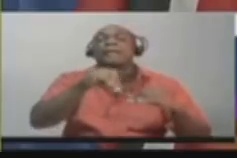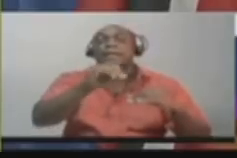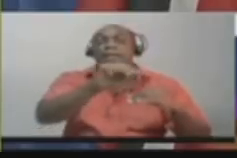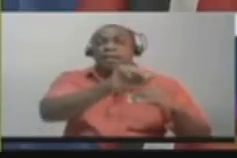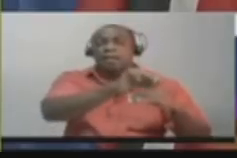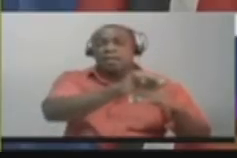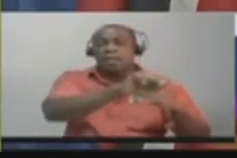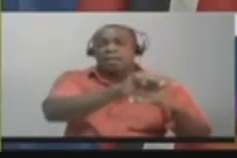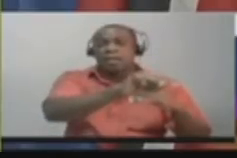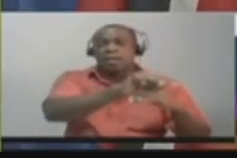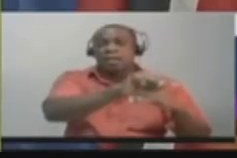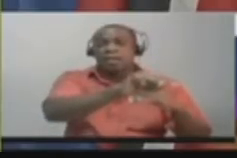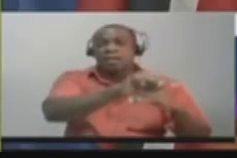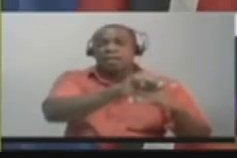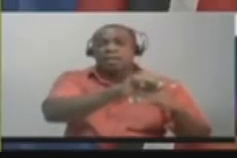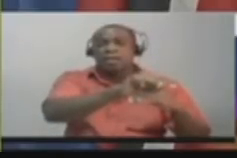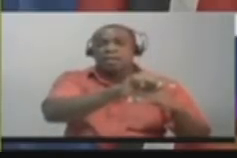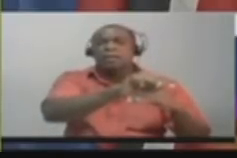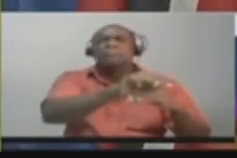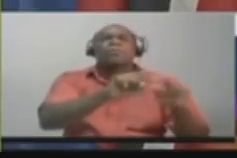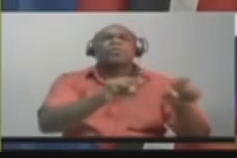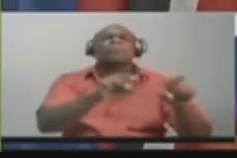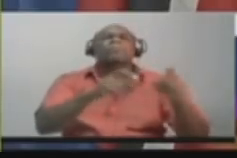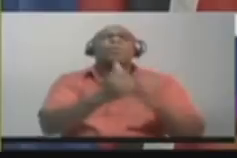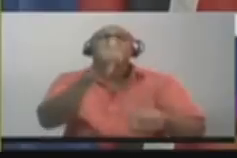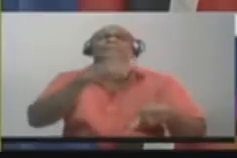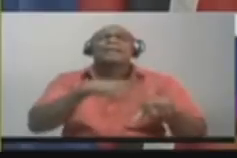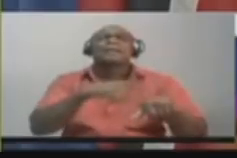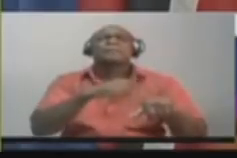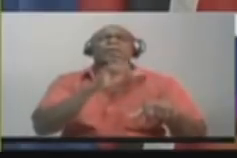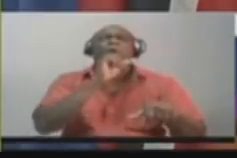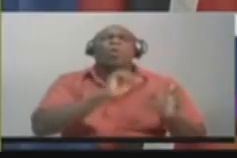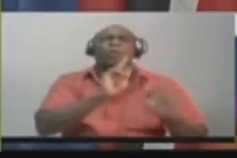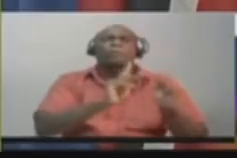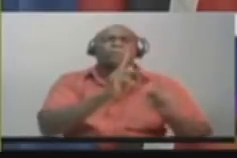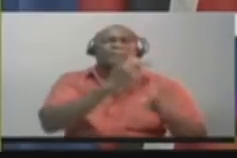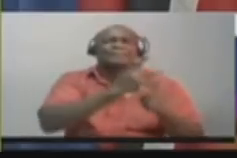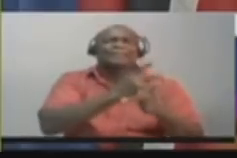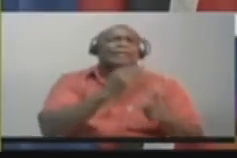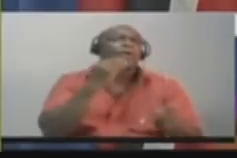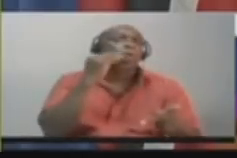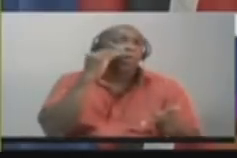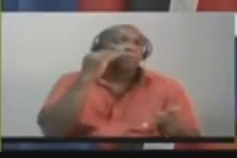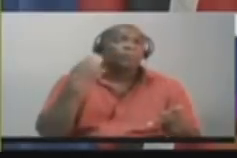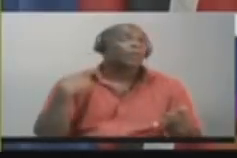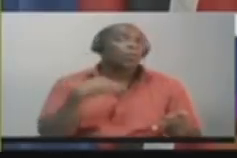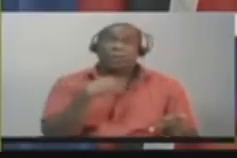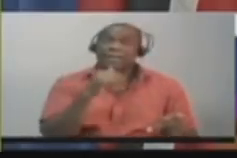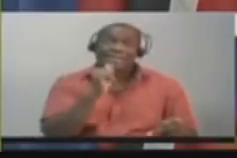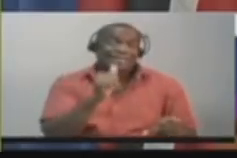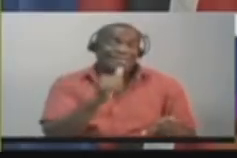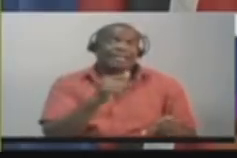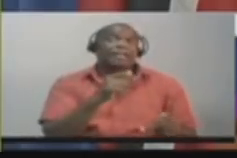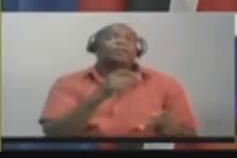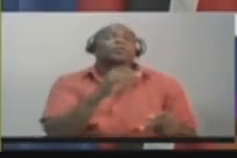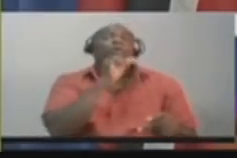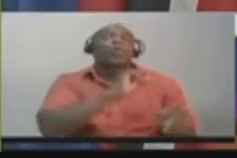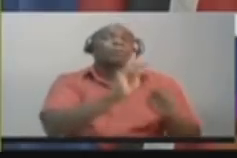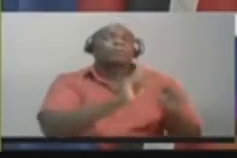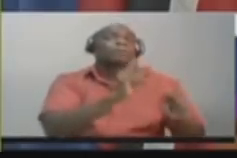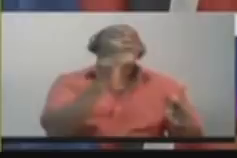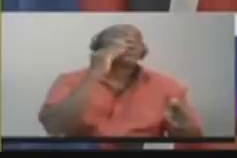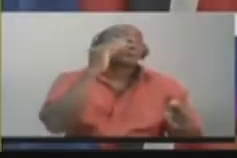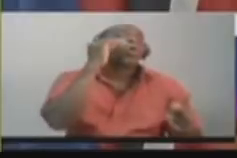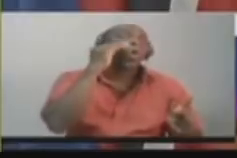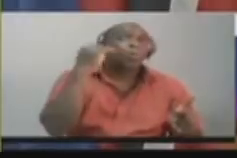of infections in care homes. We did not say that care homes were driving the epidemic. I do not know where that particular